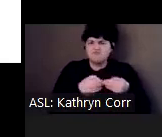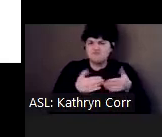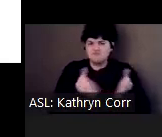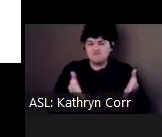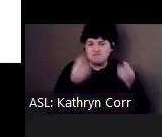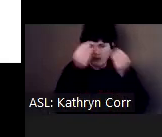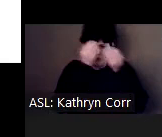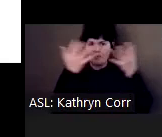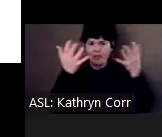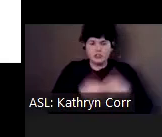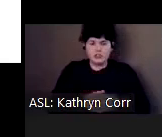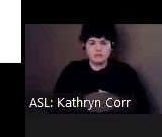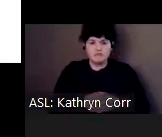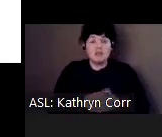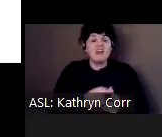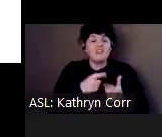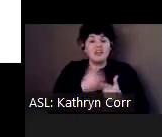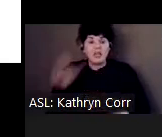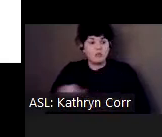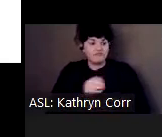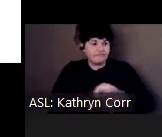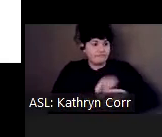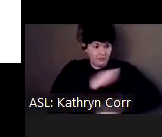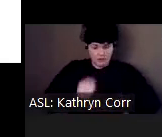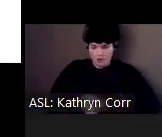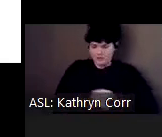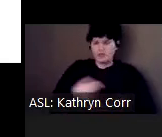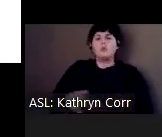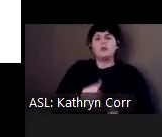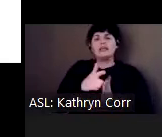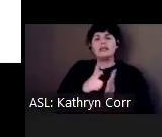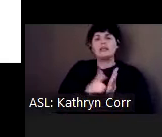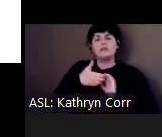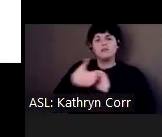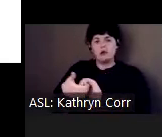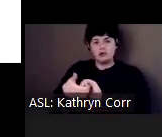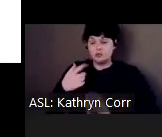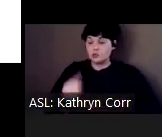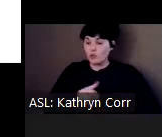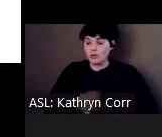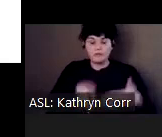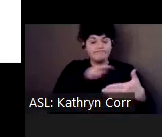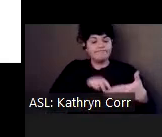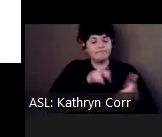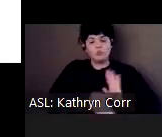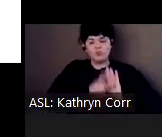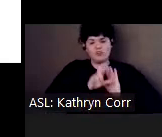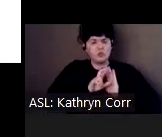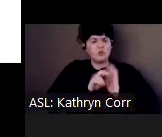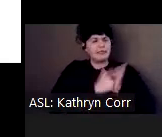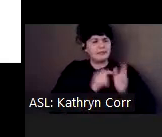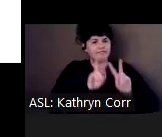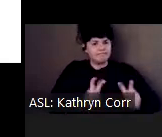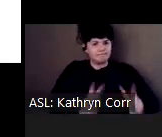to us, and as their legal partner, we do the legal assessment. Some people were able to tell right away, you're